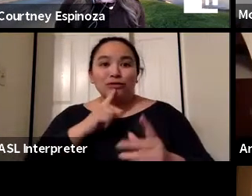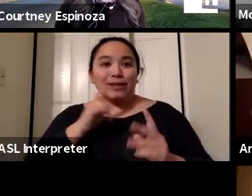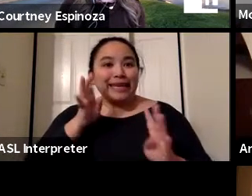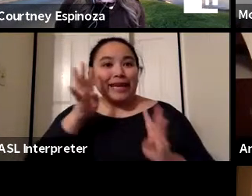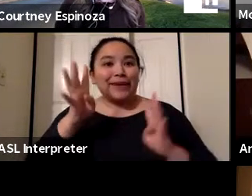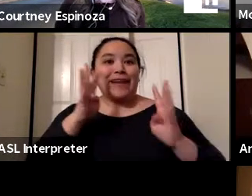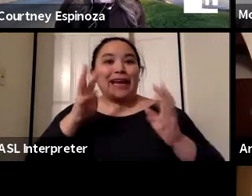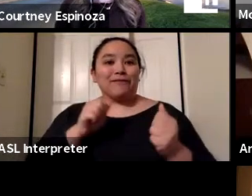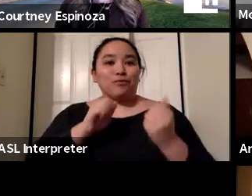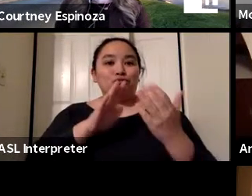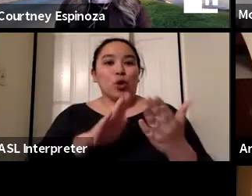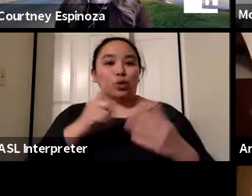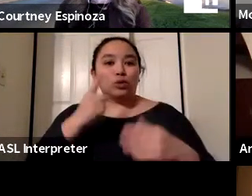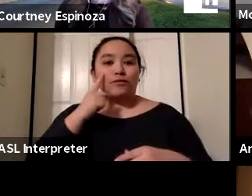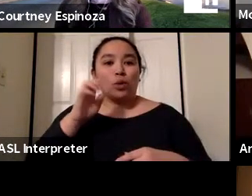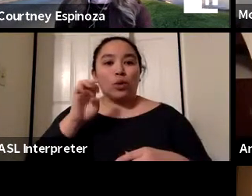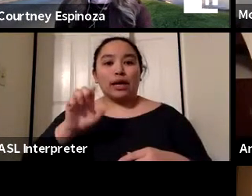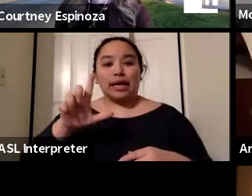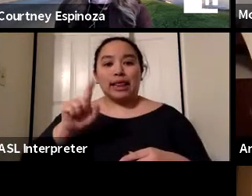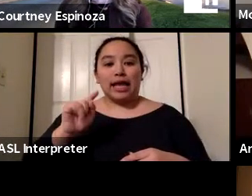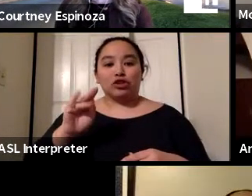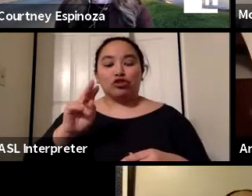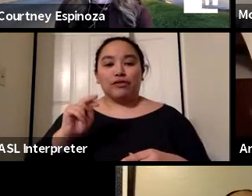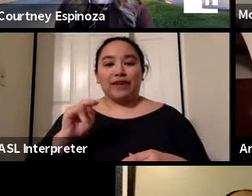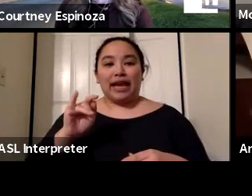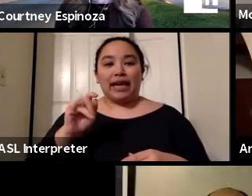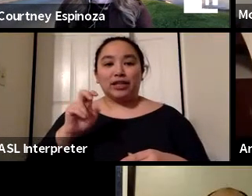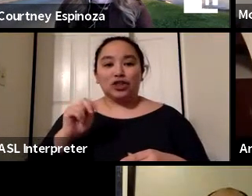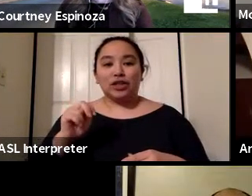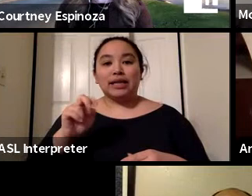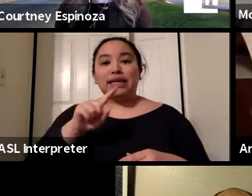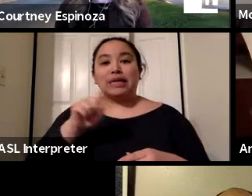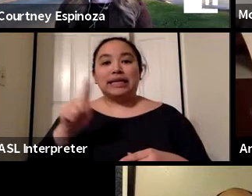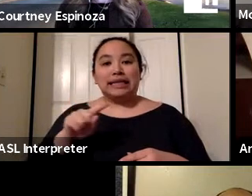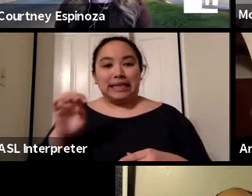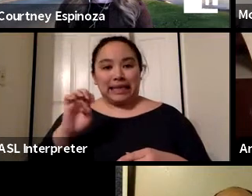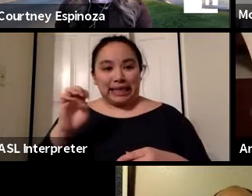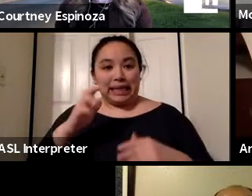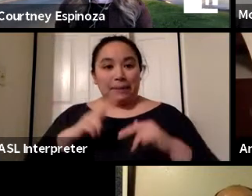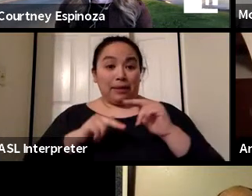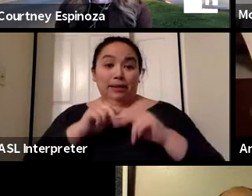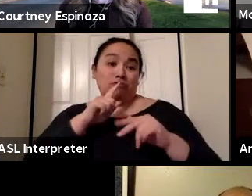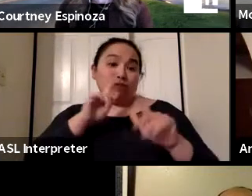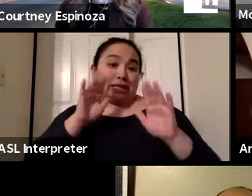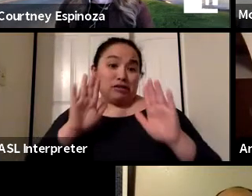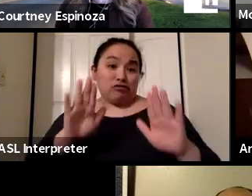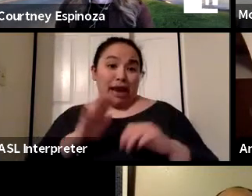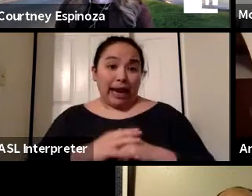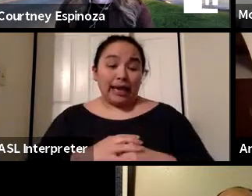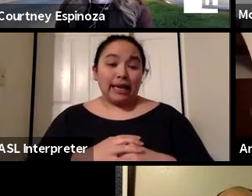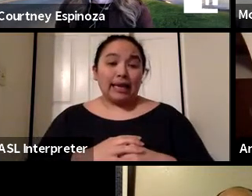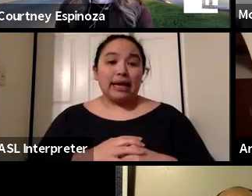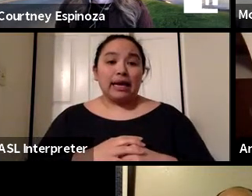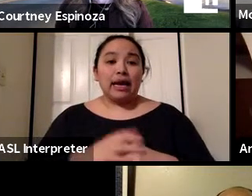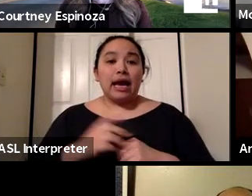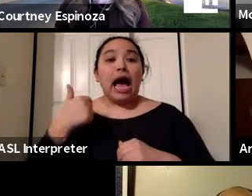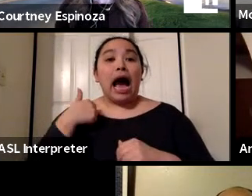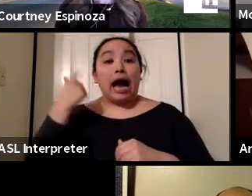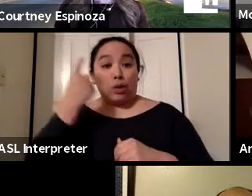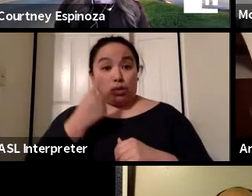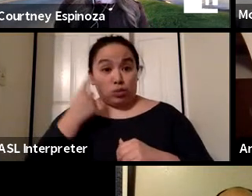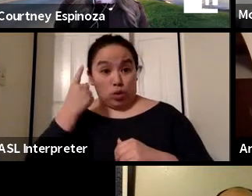towards electrification and Z&E building. You guys really put something great together. I was wondering